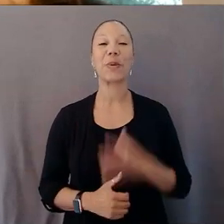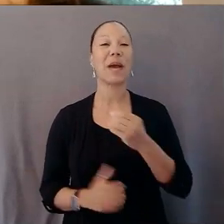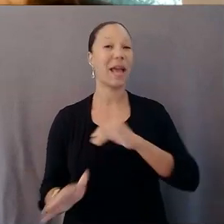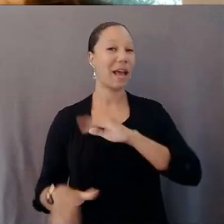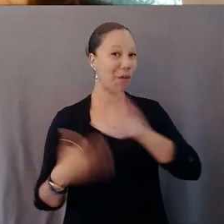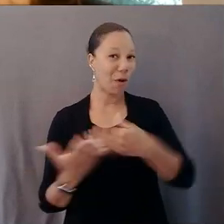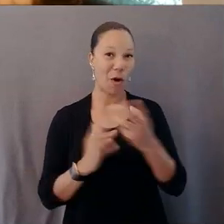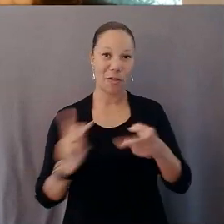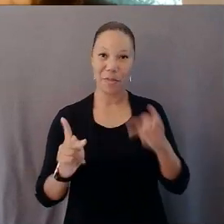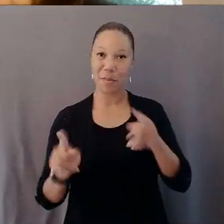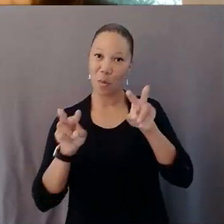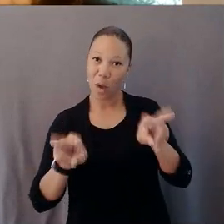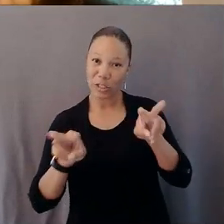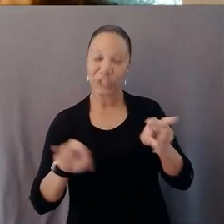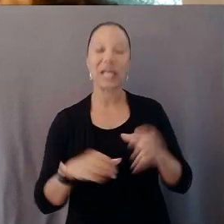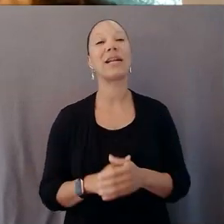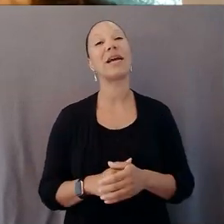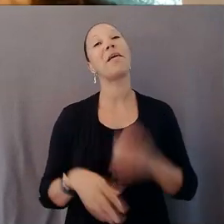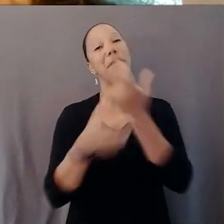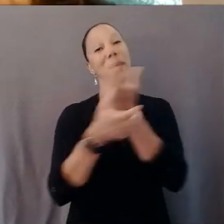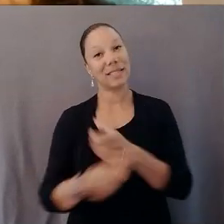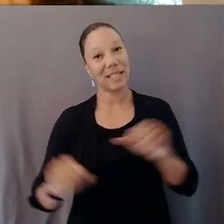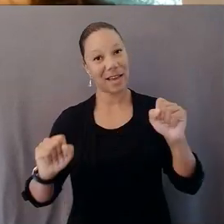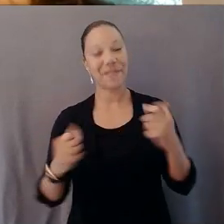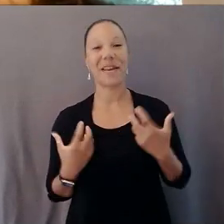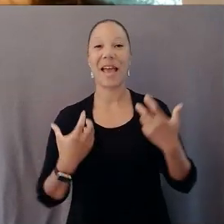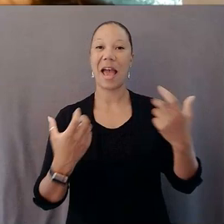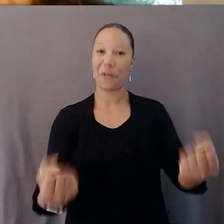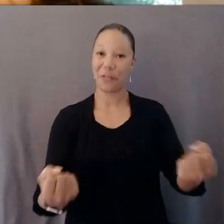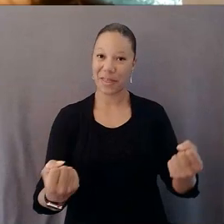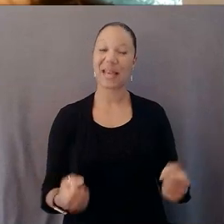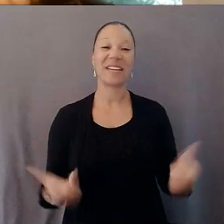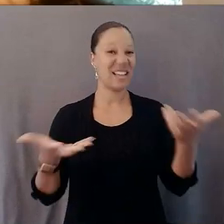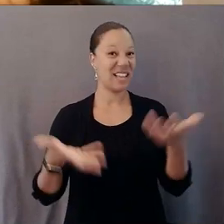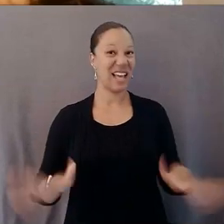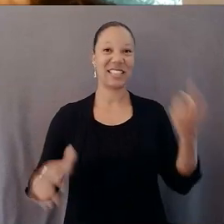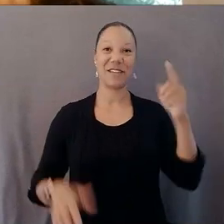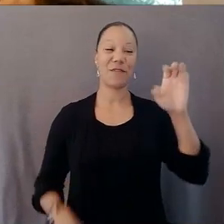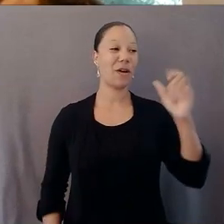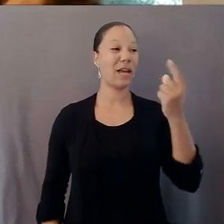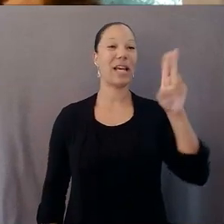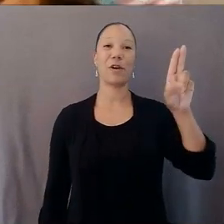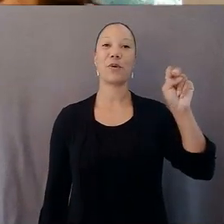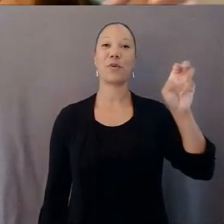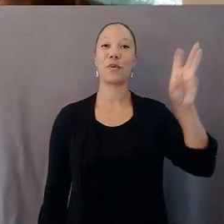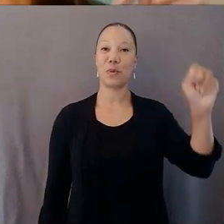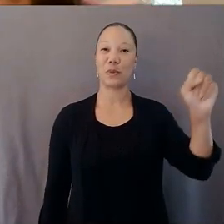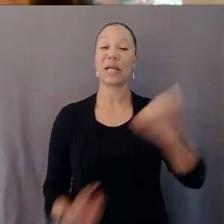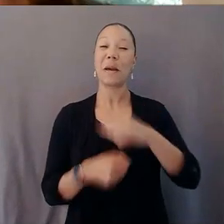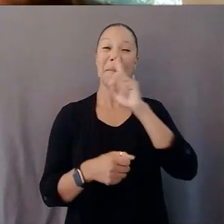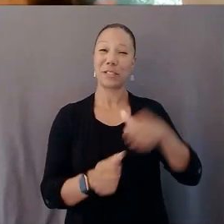to ask you to stay safe and stay healthy. That's it for today's edition of EGU News. Make sure you